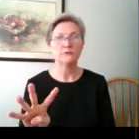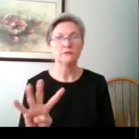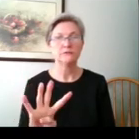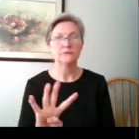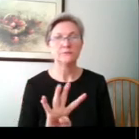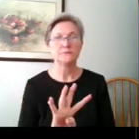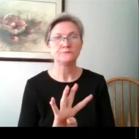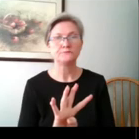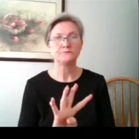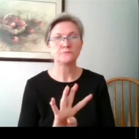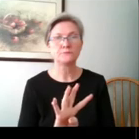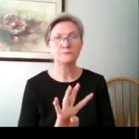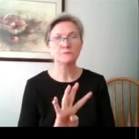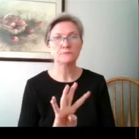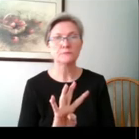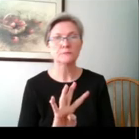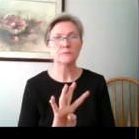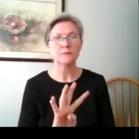24,